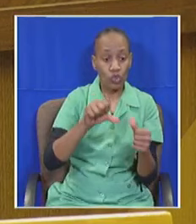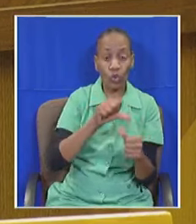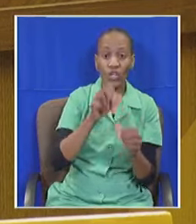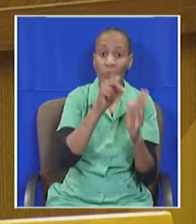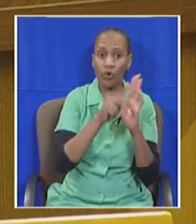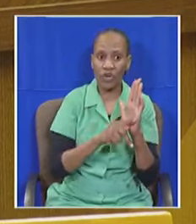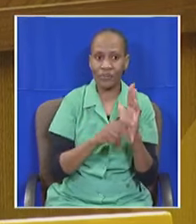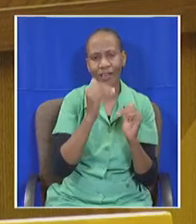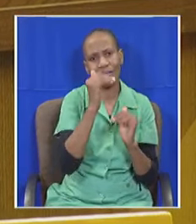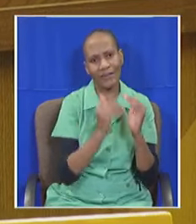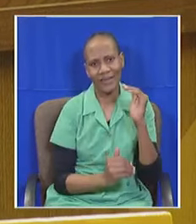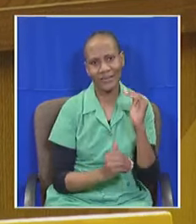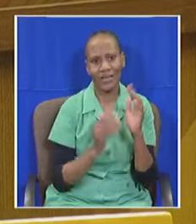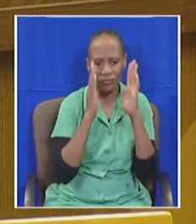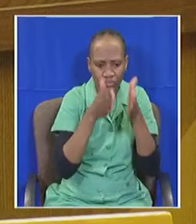programs.